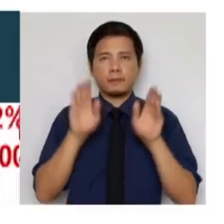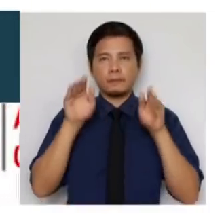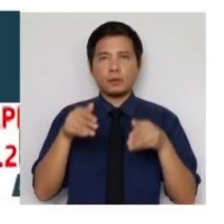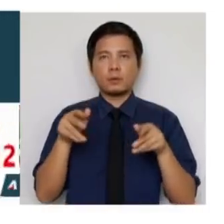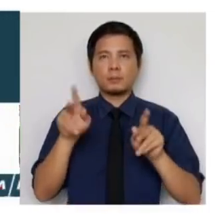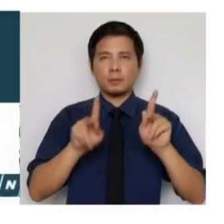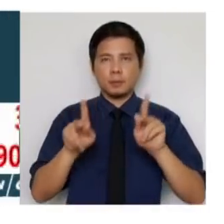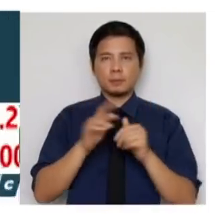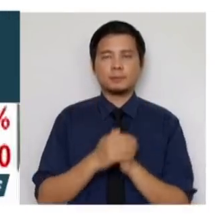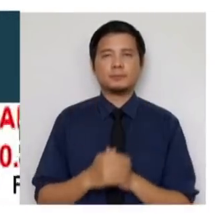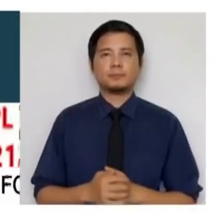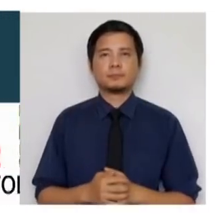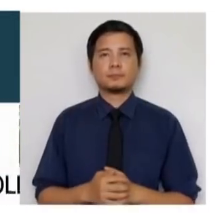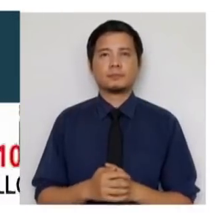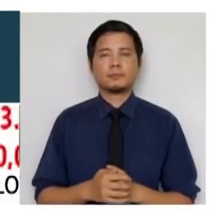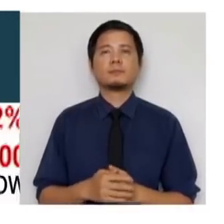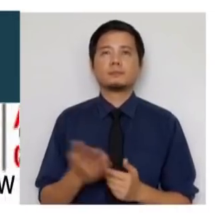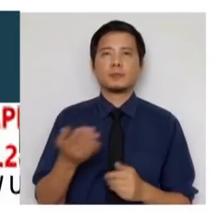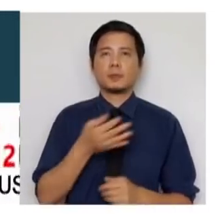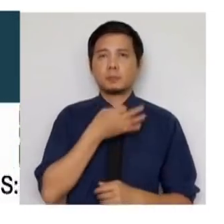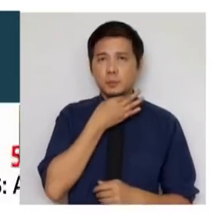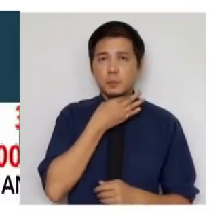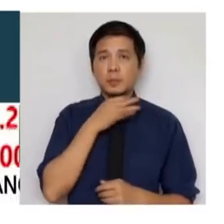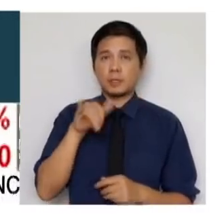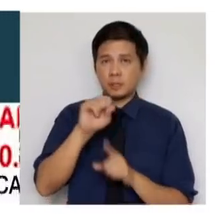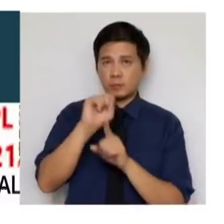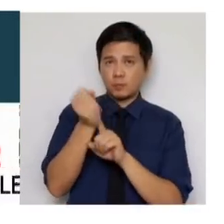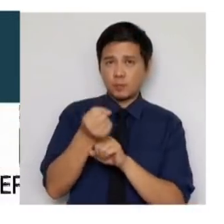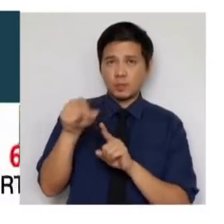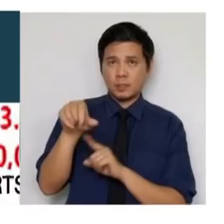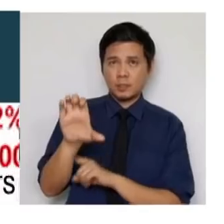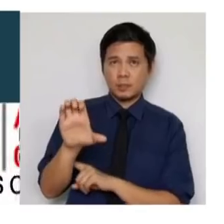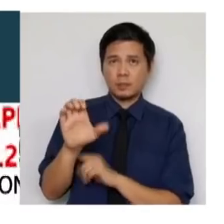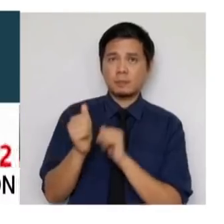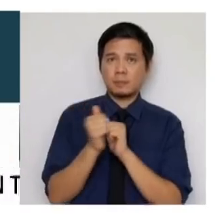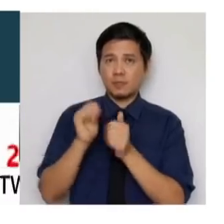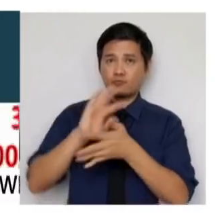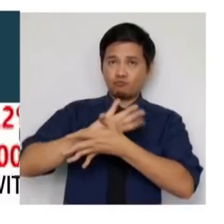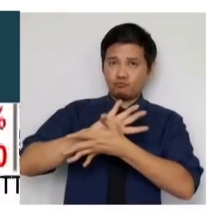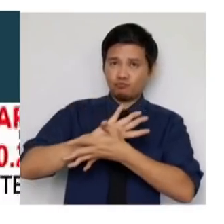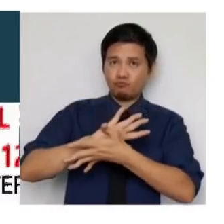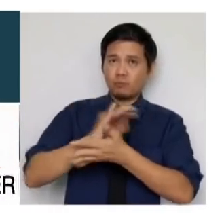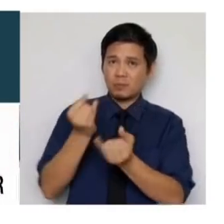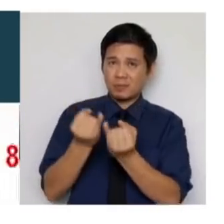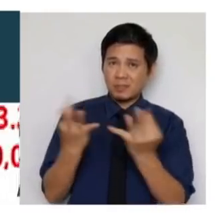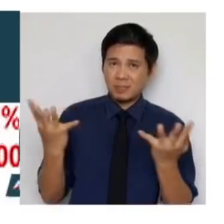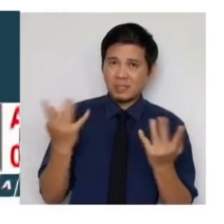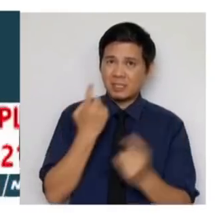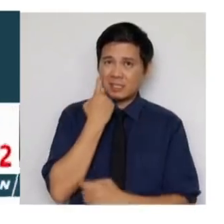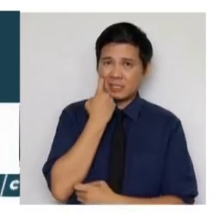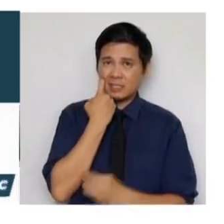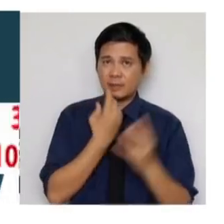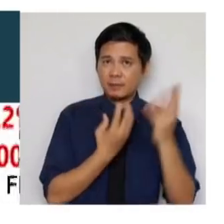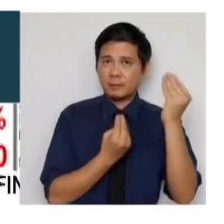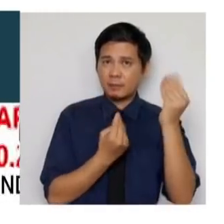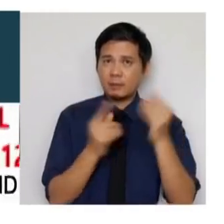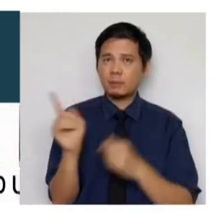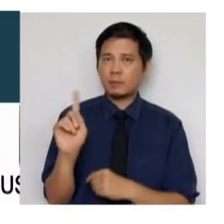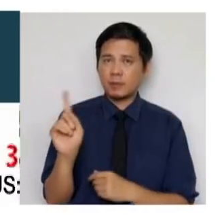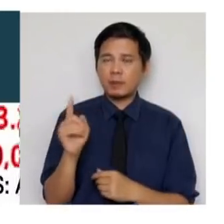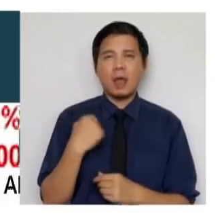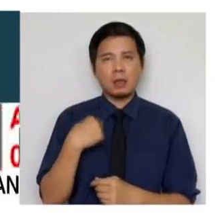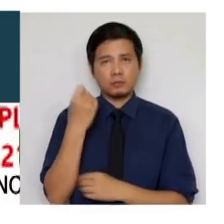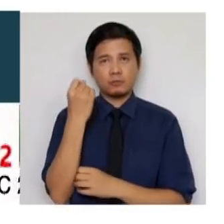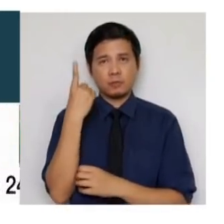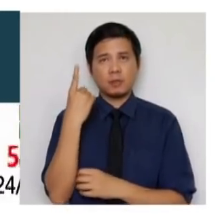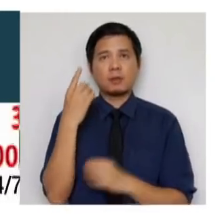now, what's the scenario there in Quezon City, the COVID situation, latest data that you have? I understand that the